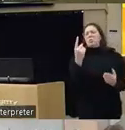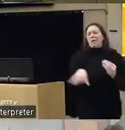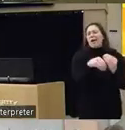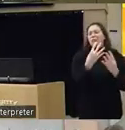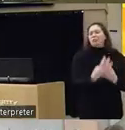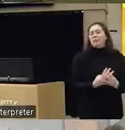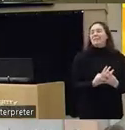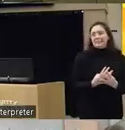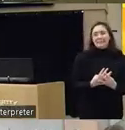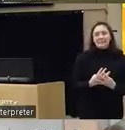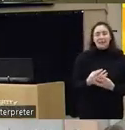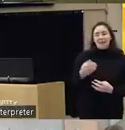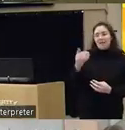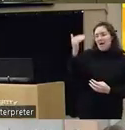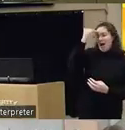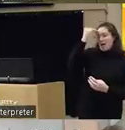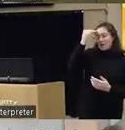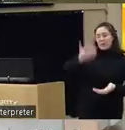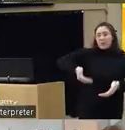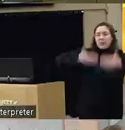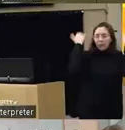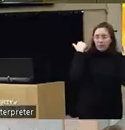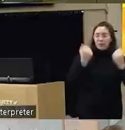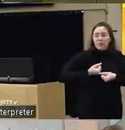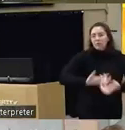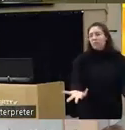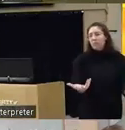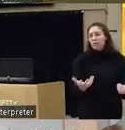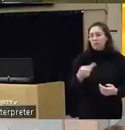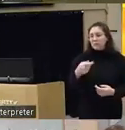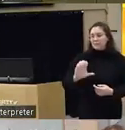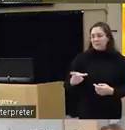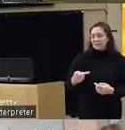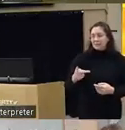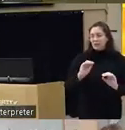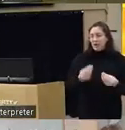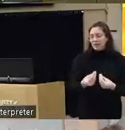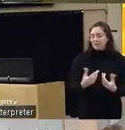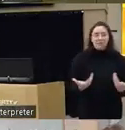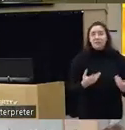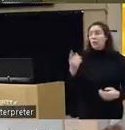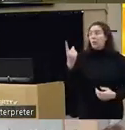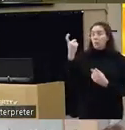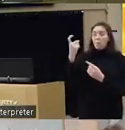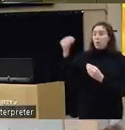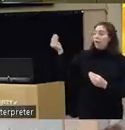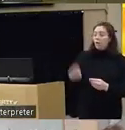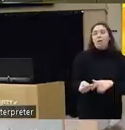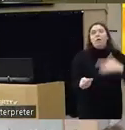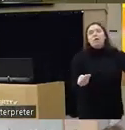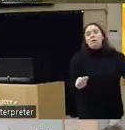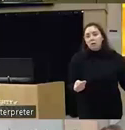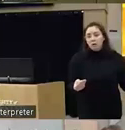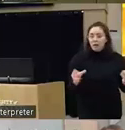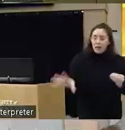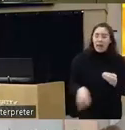huge amount of cognitive load and overburden in primary care. So we're just one specialty group that's asking for